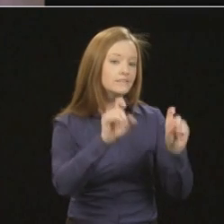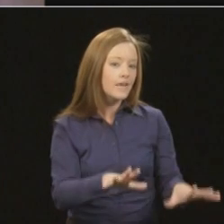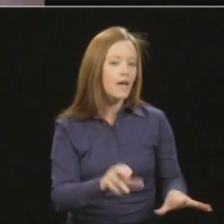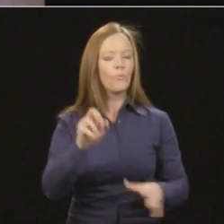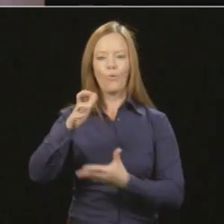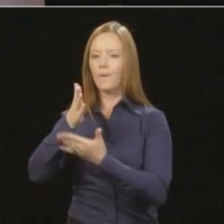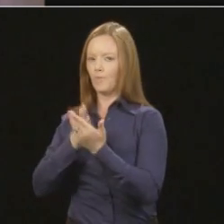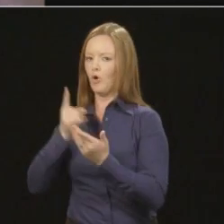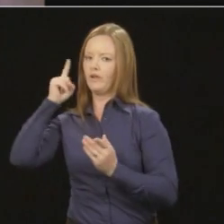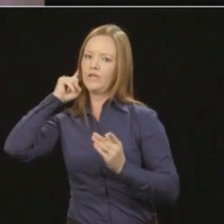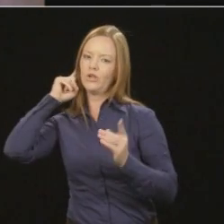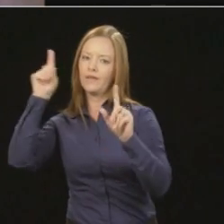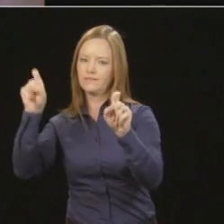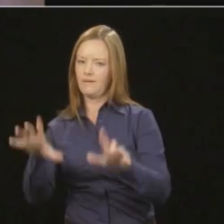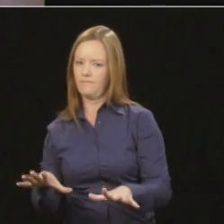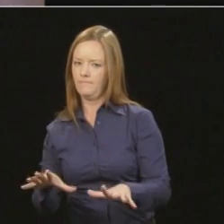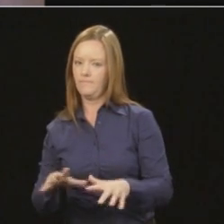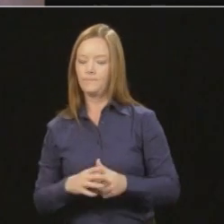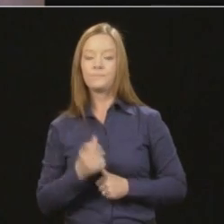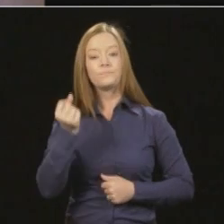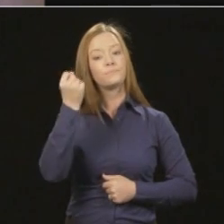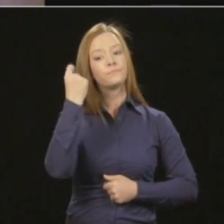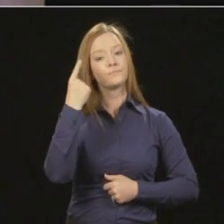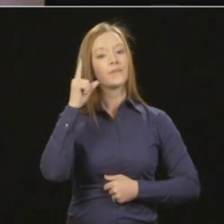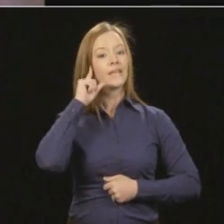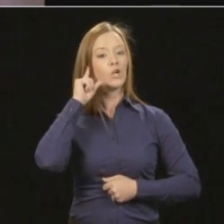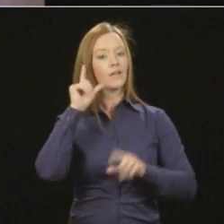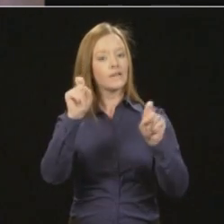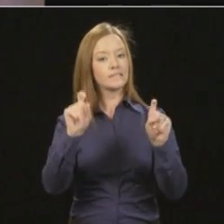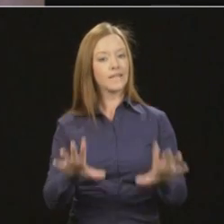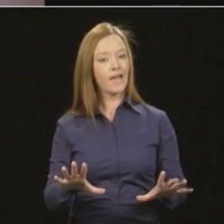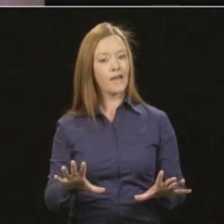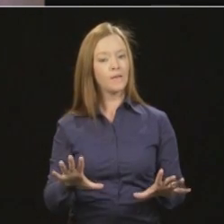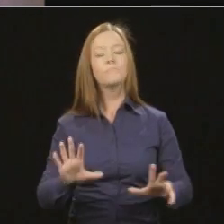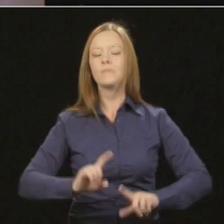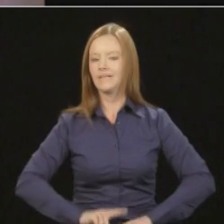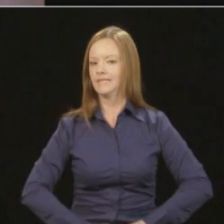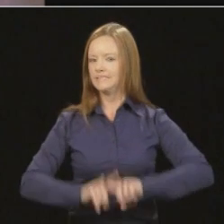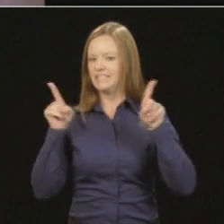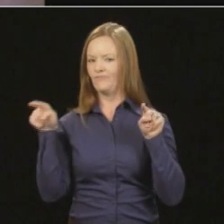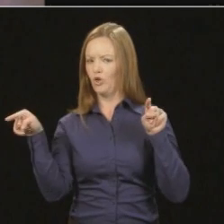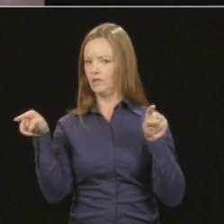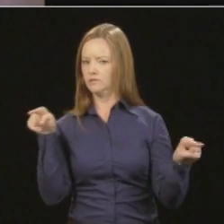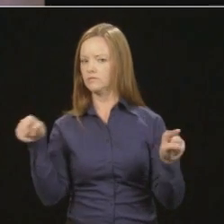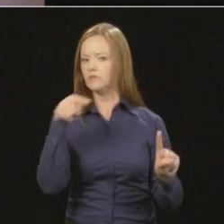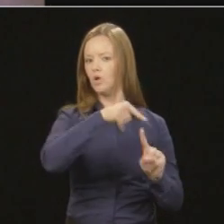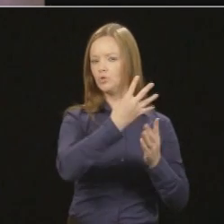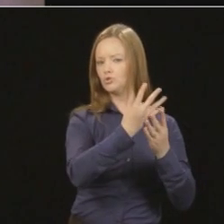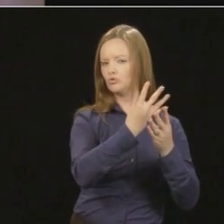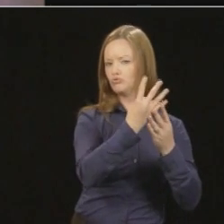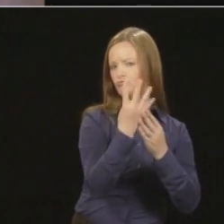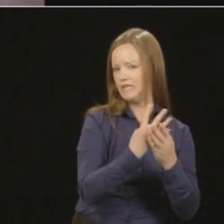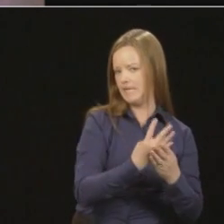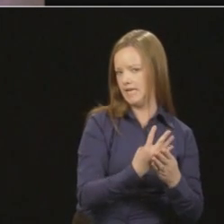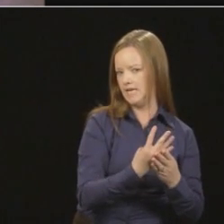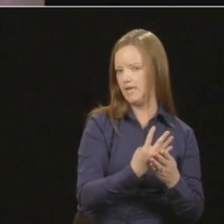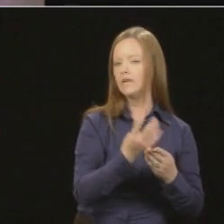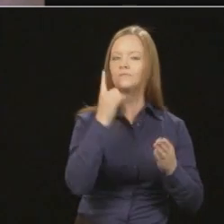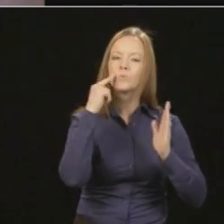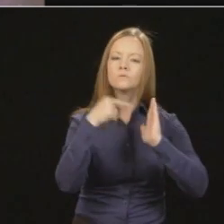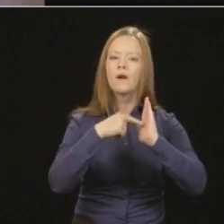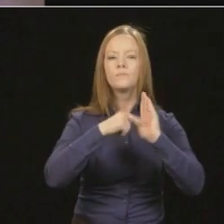it comes to hearing exams, please remember that there is a big difference between a hearing screening, such as what you might get at a health